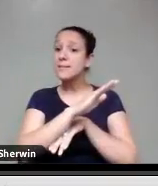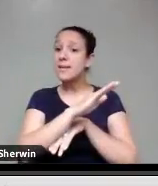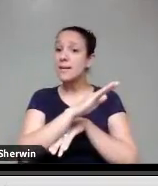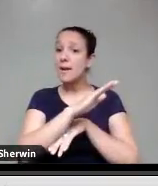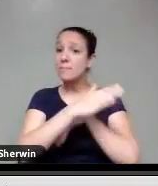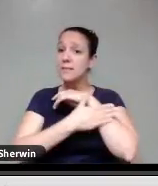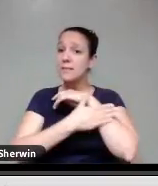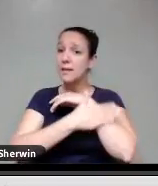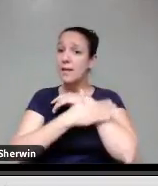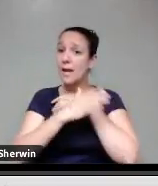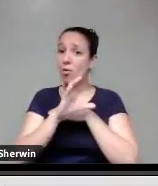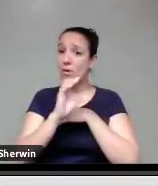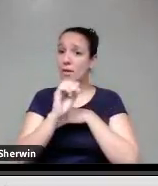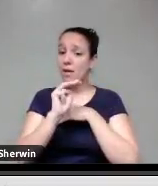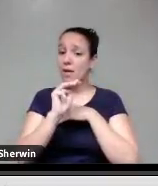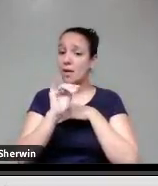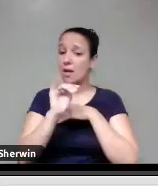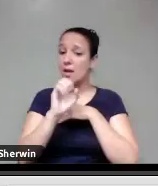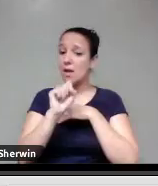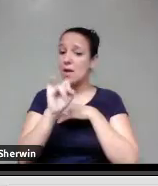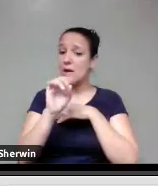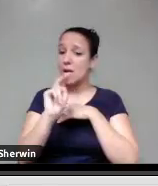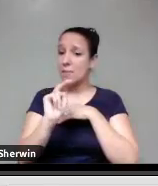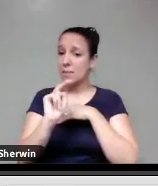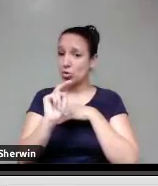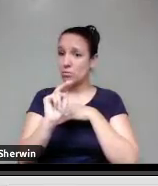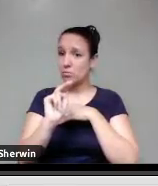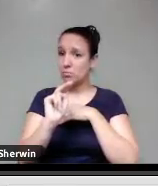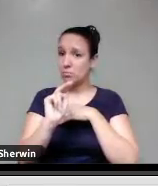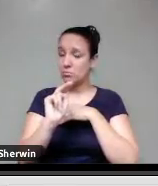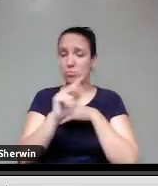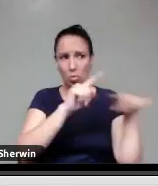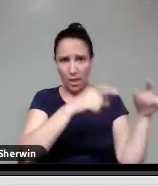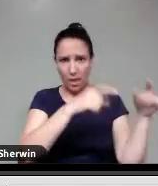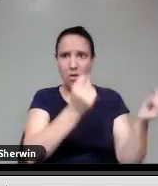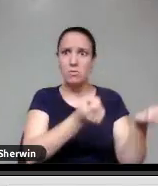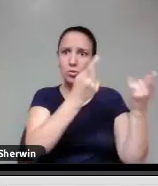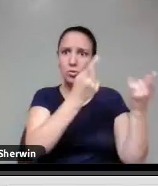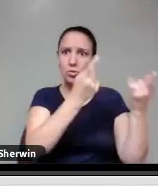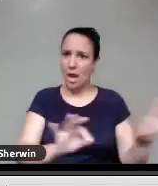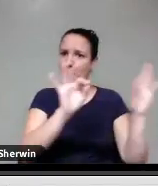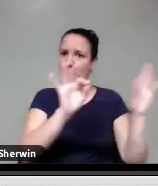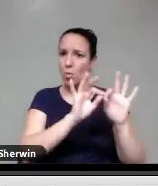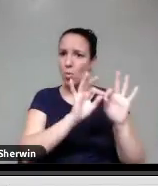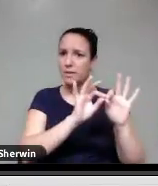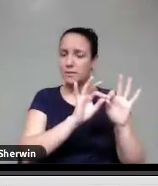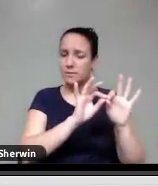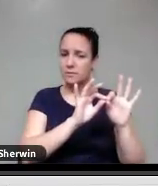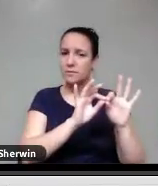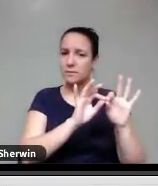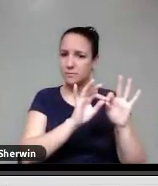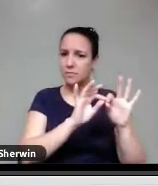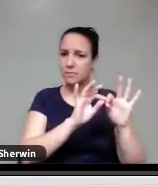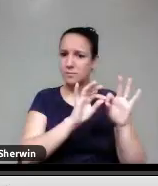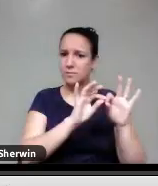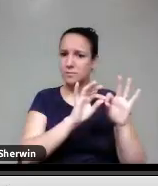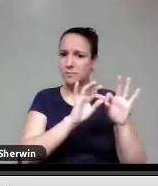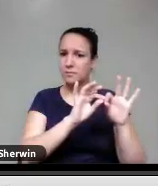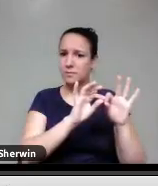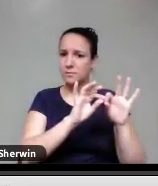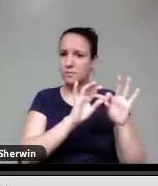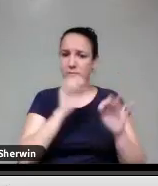of the library. Well, that same kind of idea could be used at your counter. Develop a little slogan that